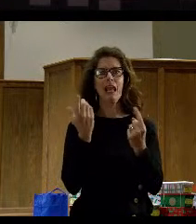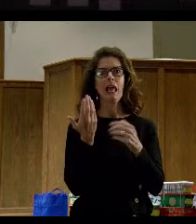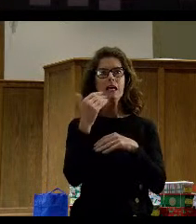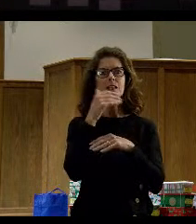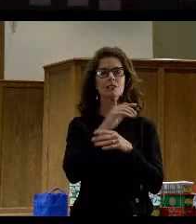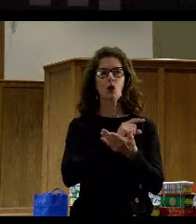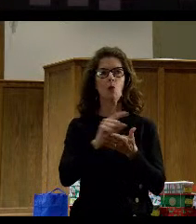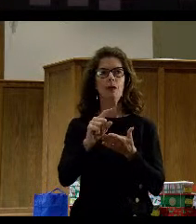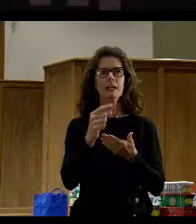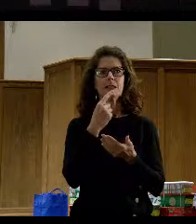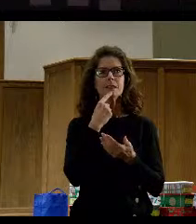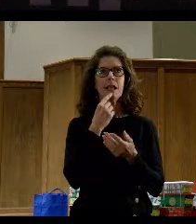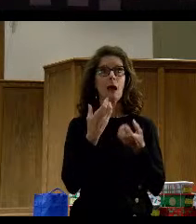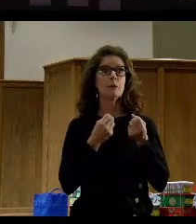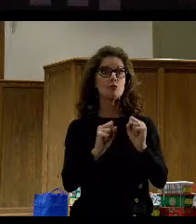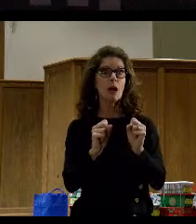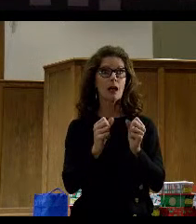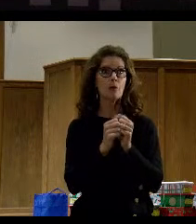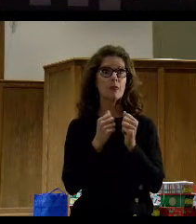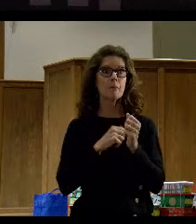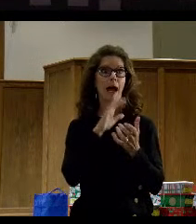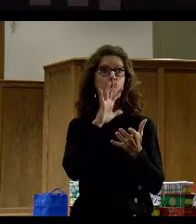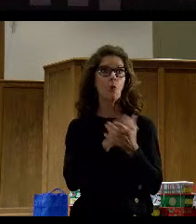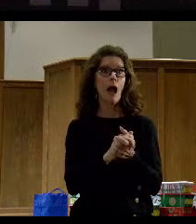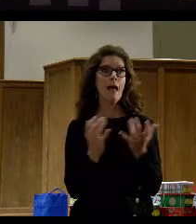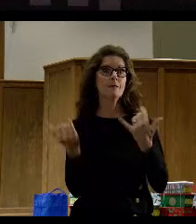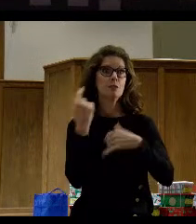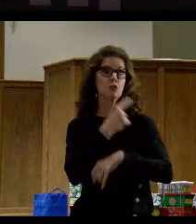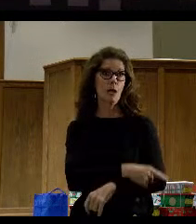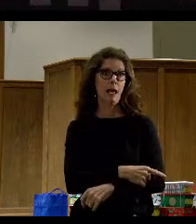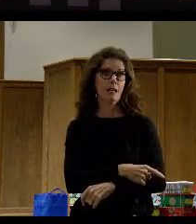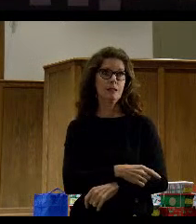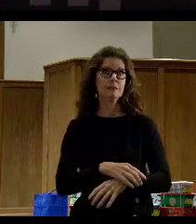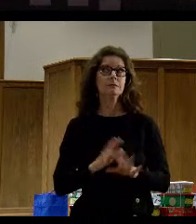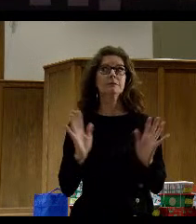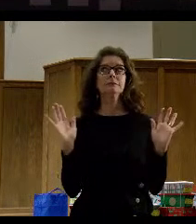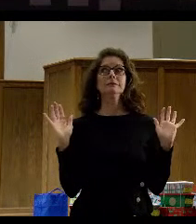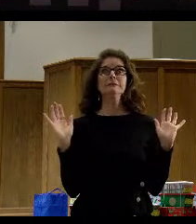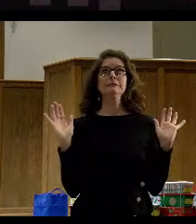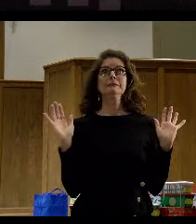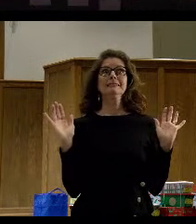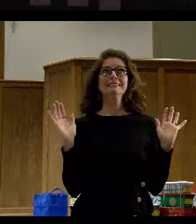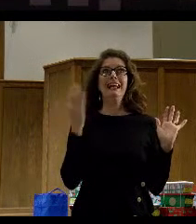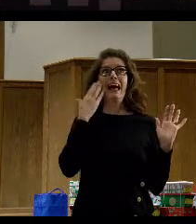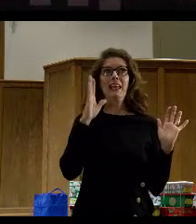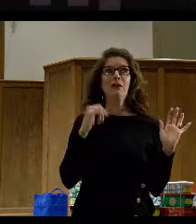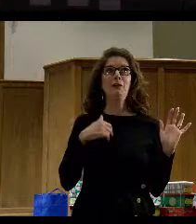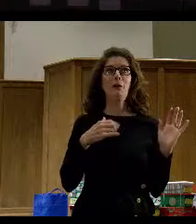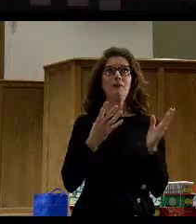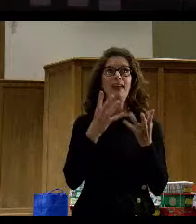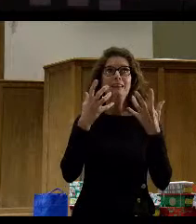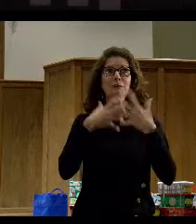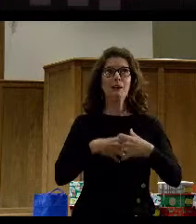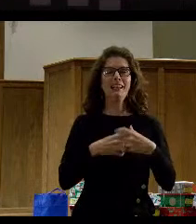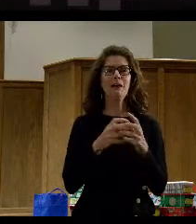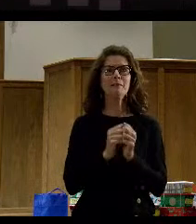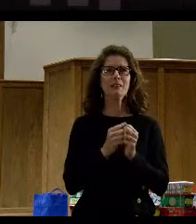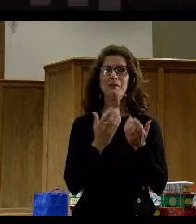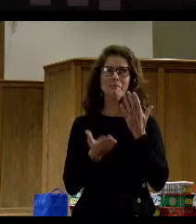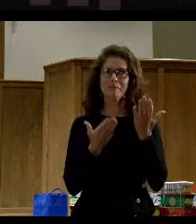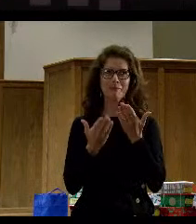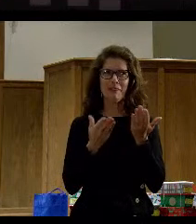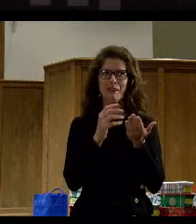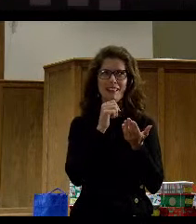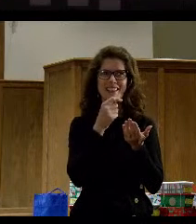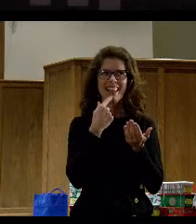I'm going to go try that with my wife today." Now, I don't know how that worked out yet. I'll have to tell you later, but I would say you probably don't want to say